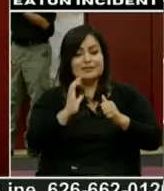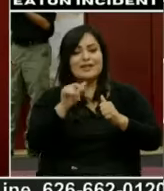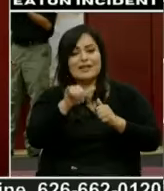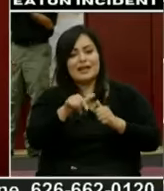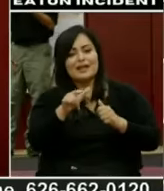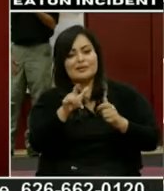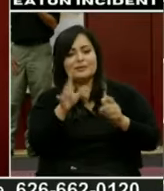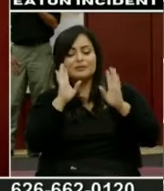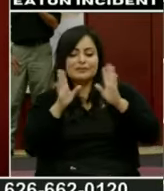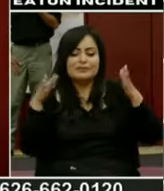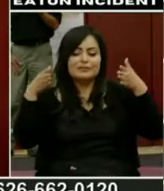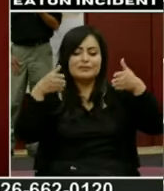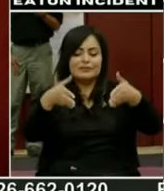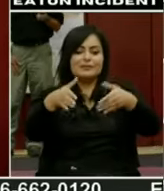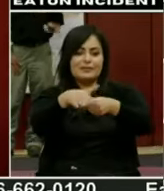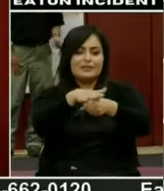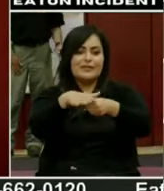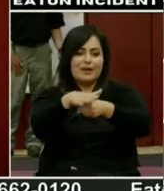where we're concentrating.